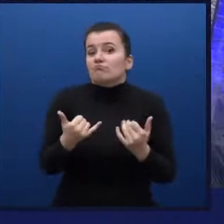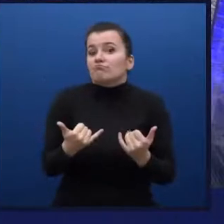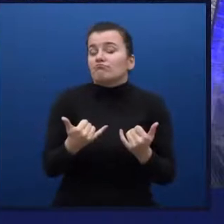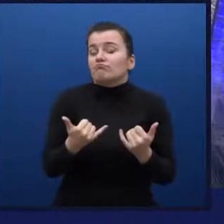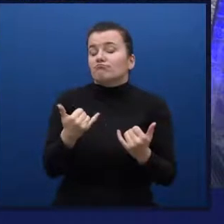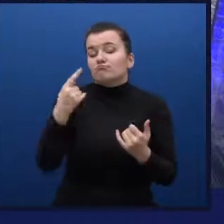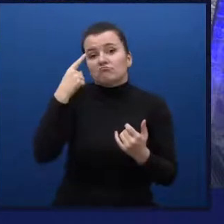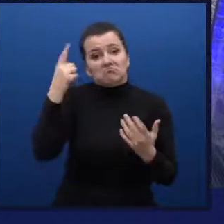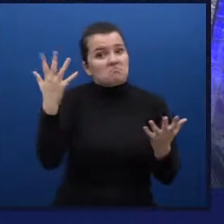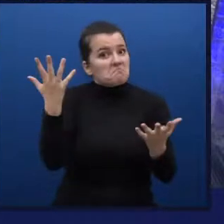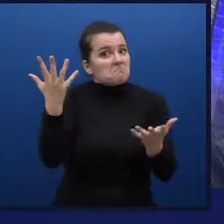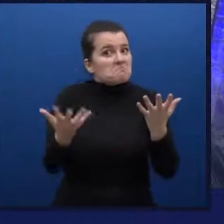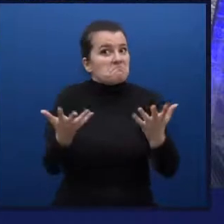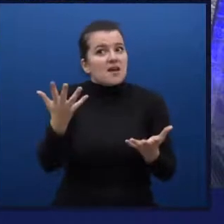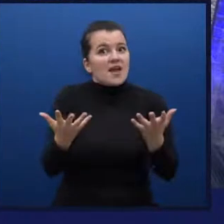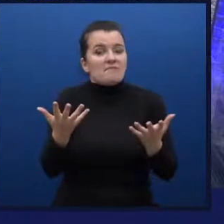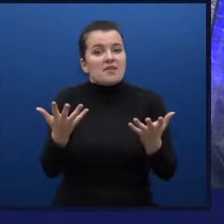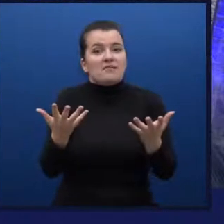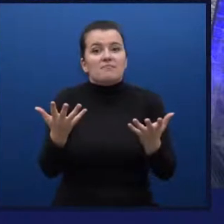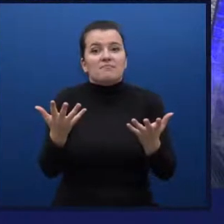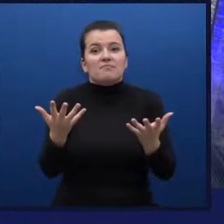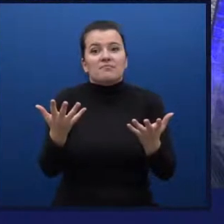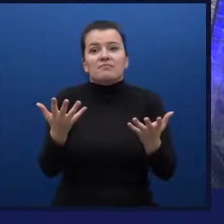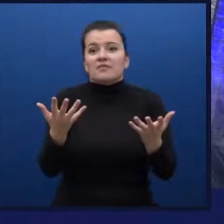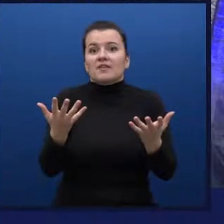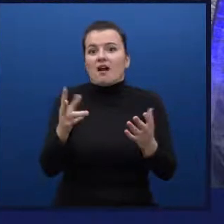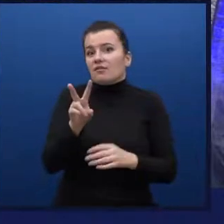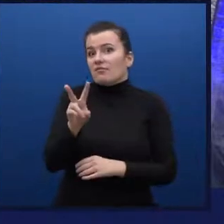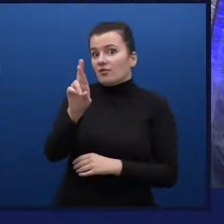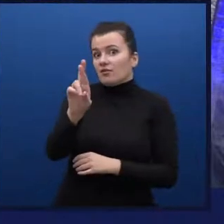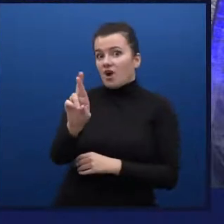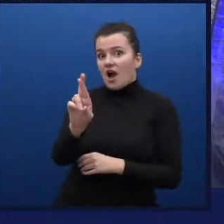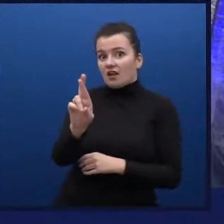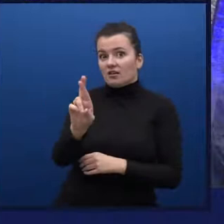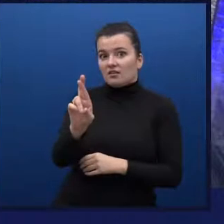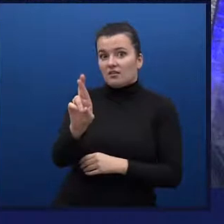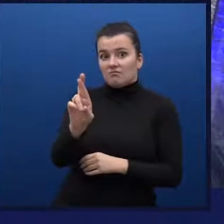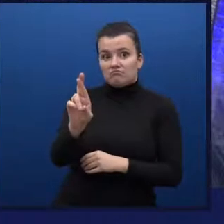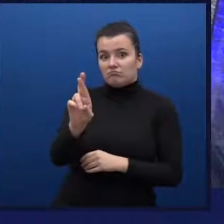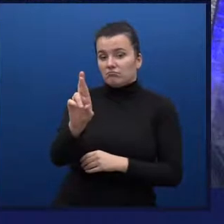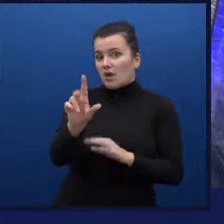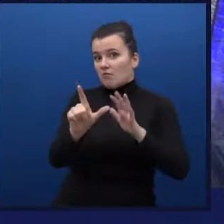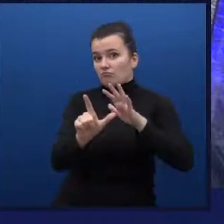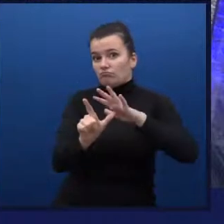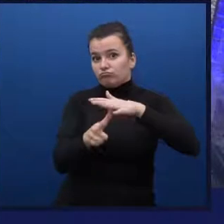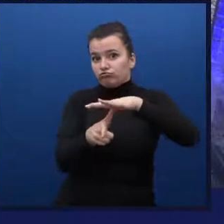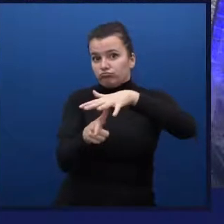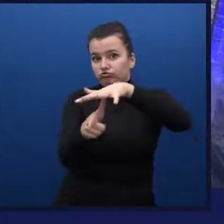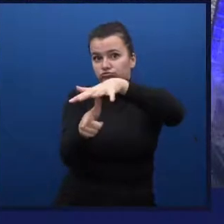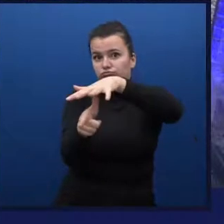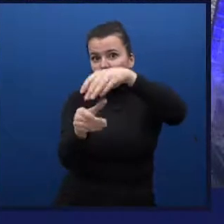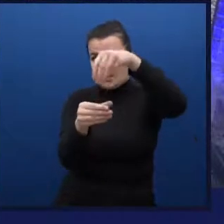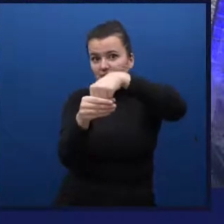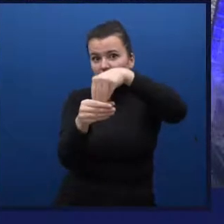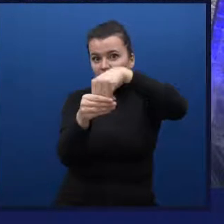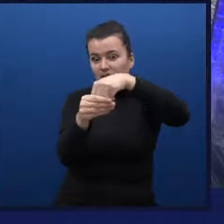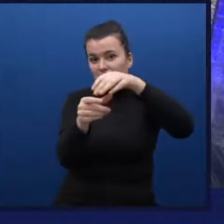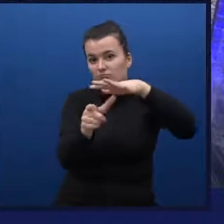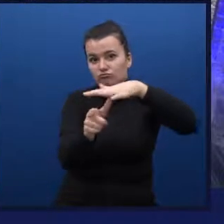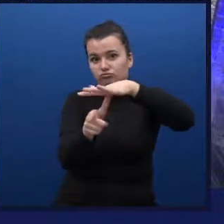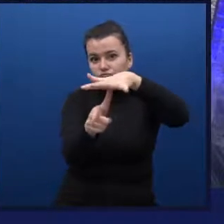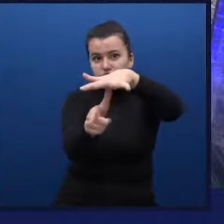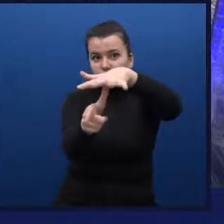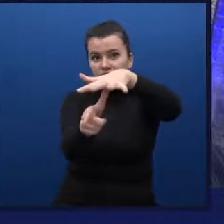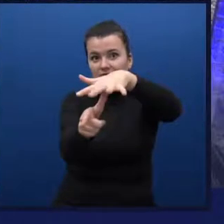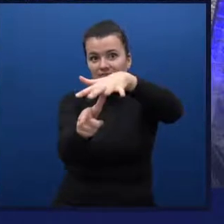we could do a virtual reality flyby in a drone or something, and maybe control it from our VR set.